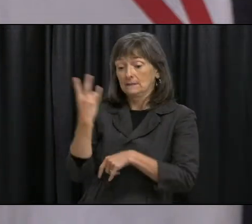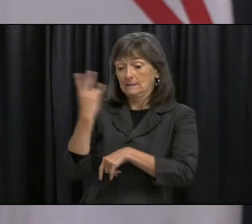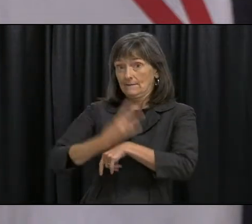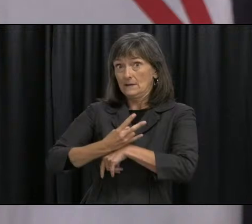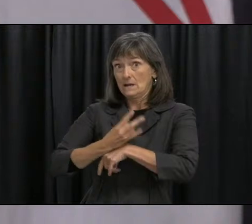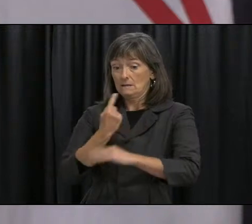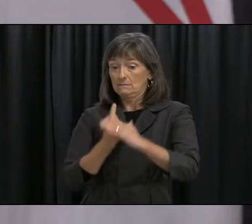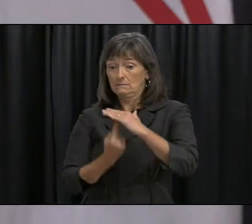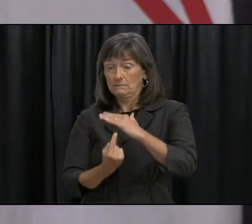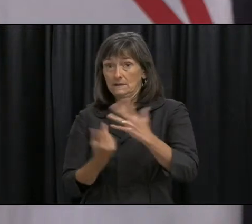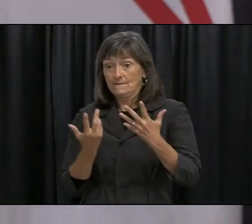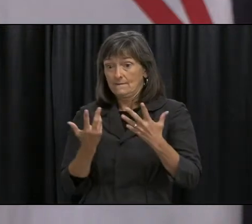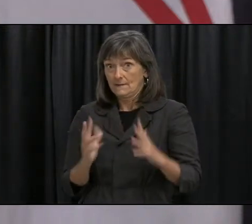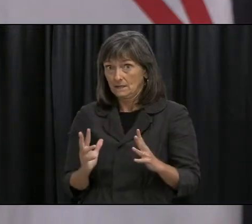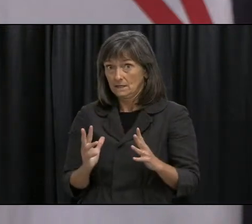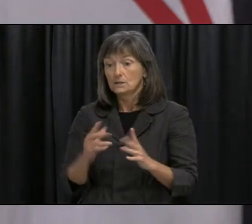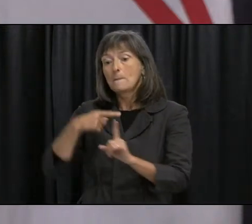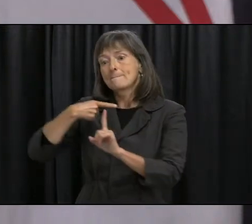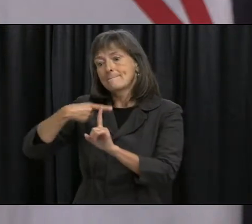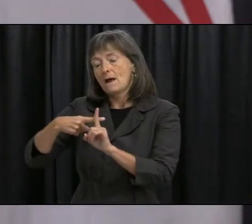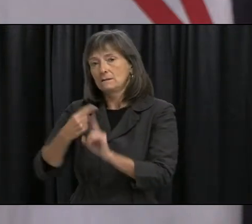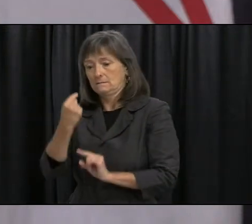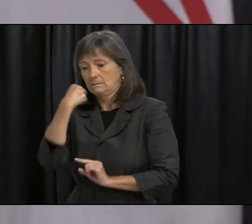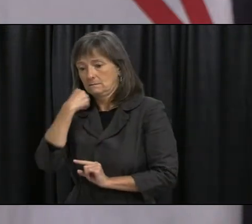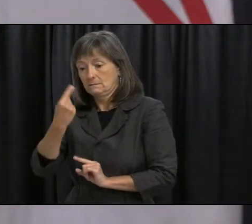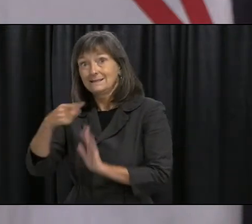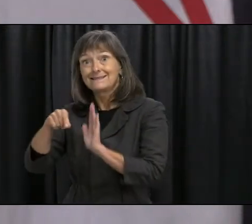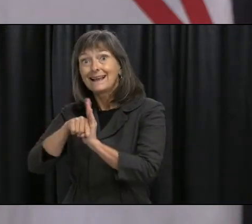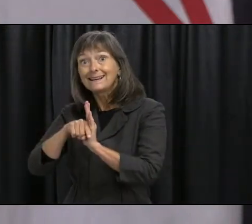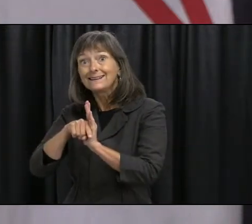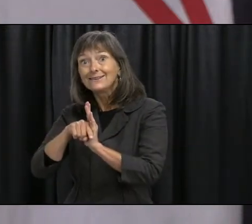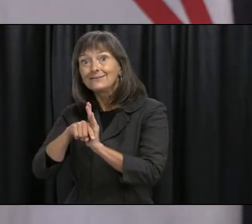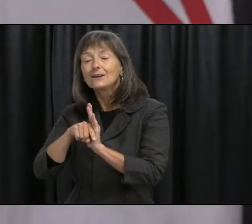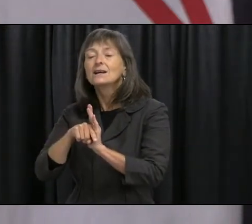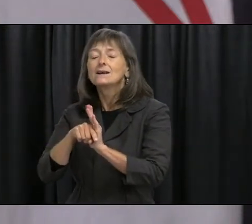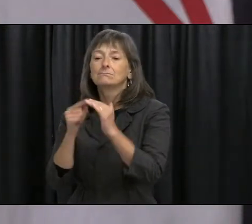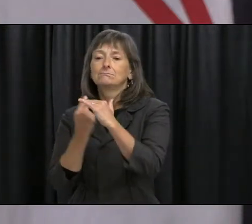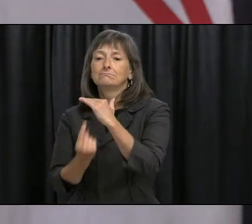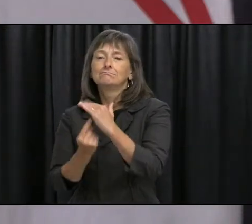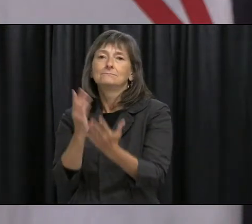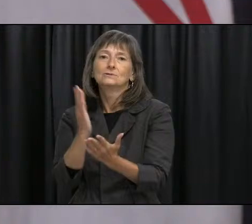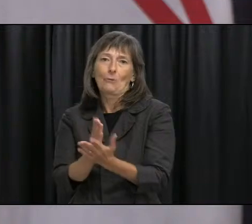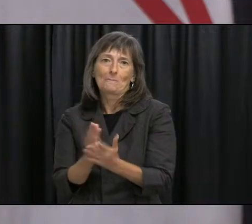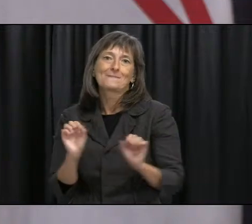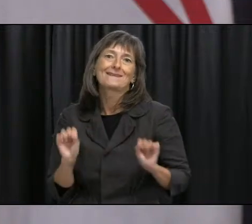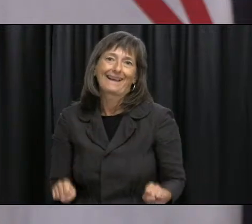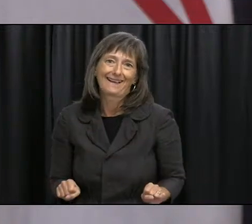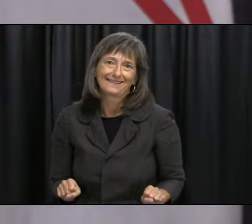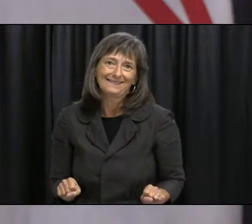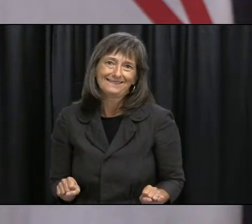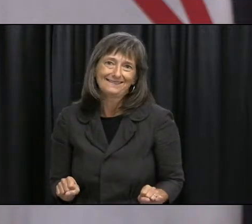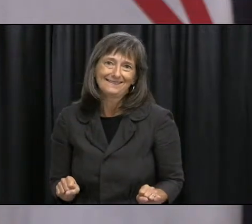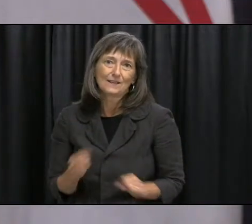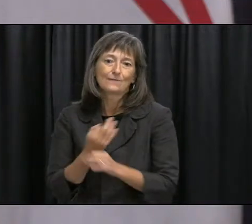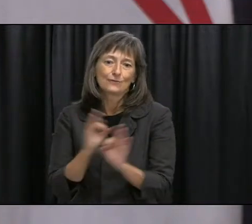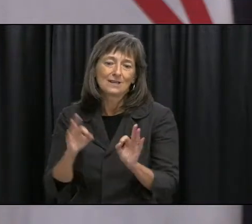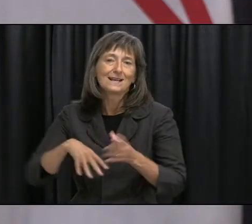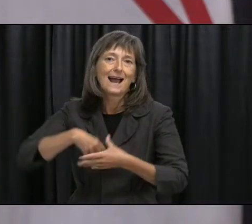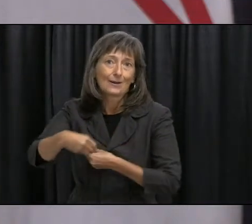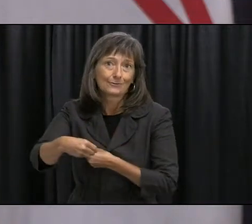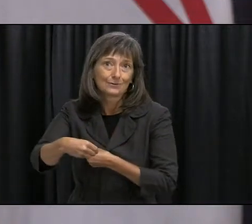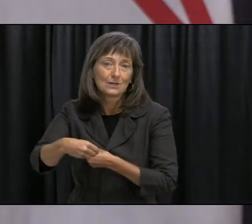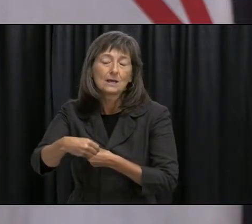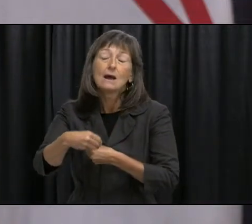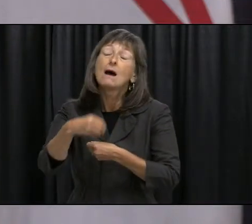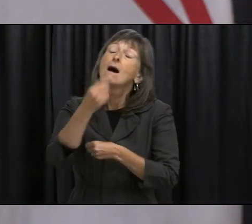of self-isolation and have received a negative test result, they will no longer be required to self-isolate. However, out of an abundance of